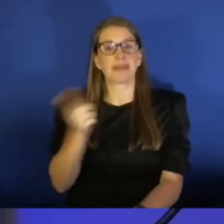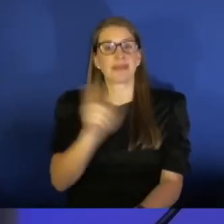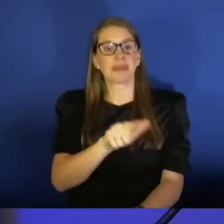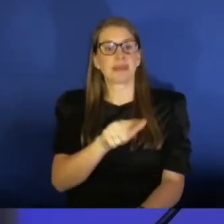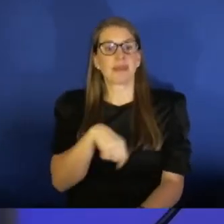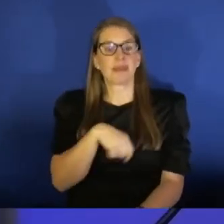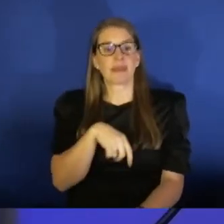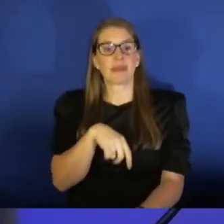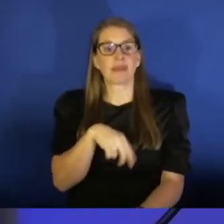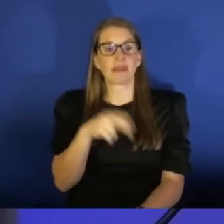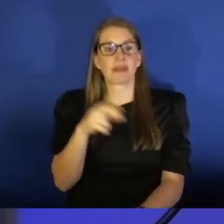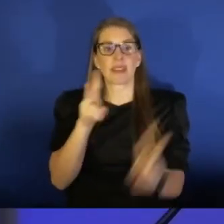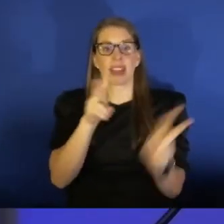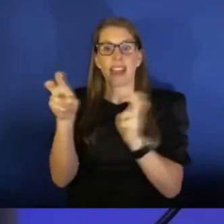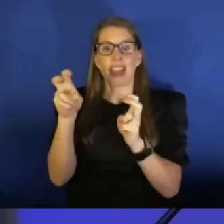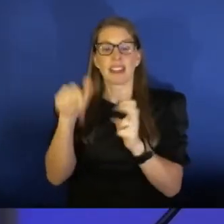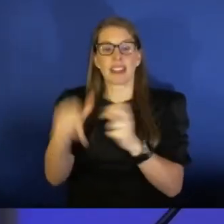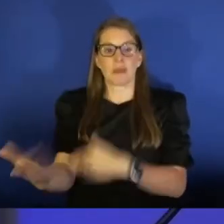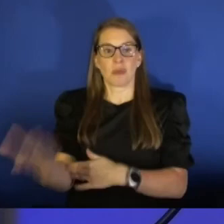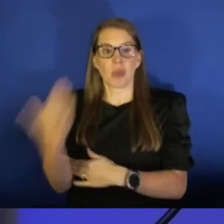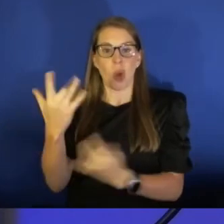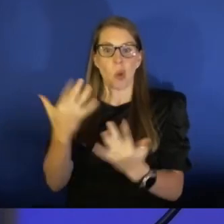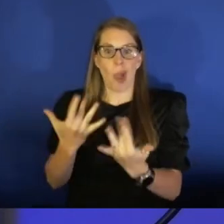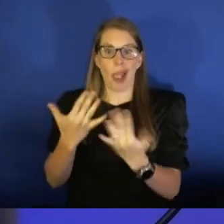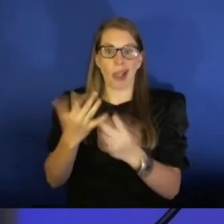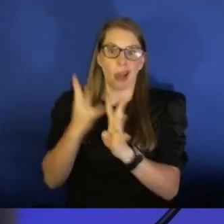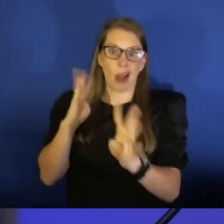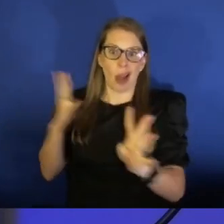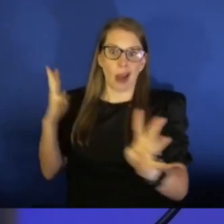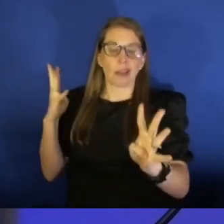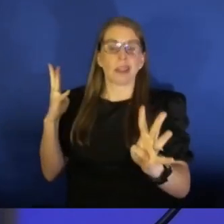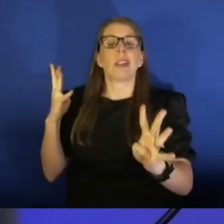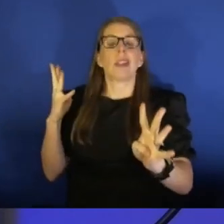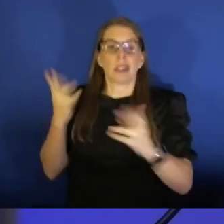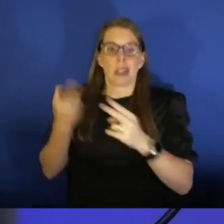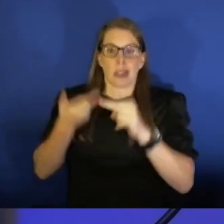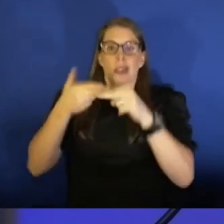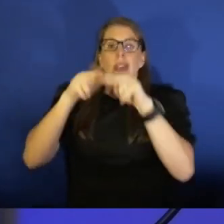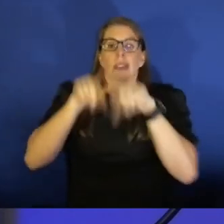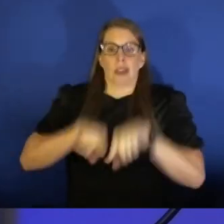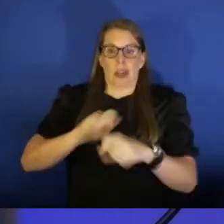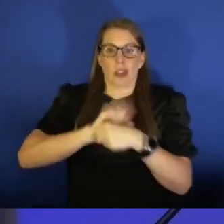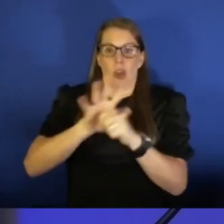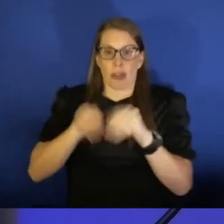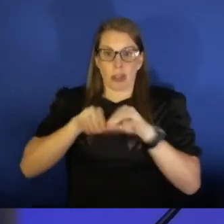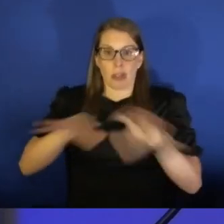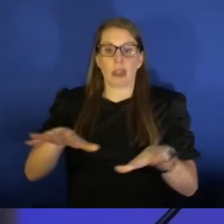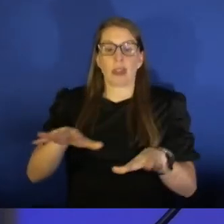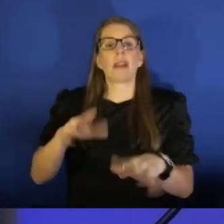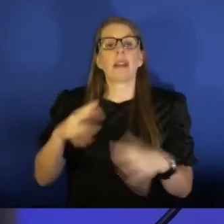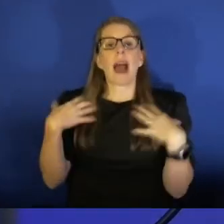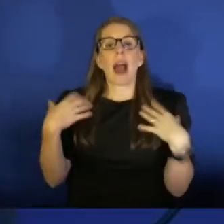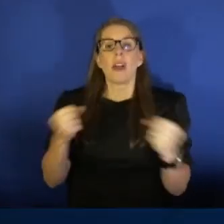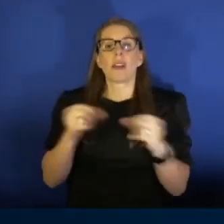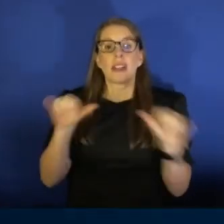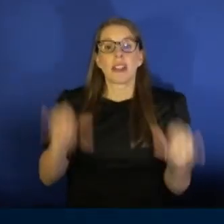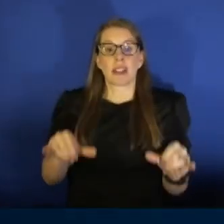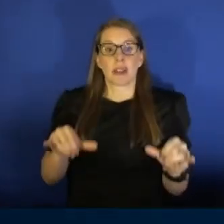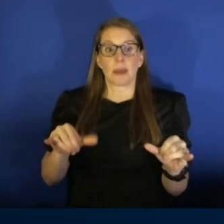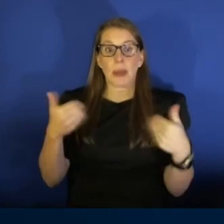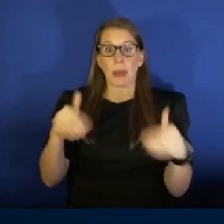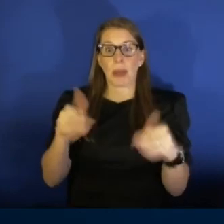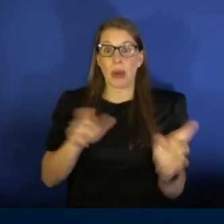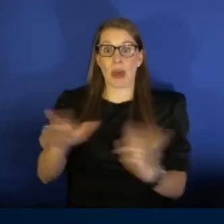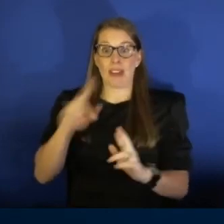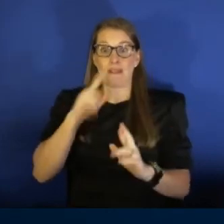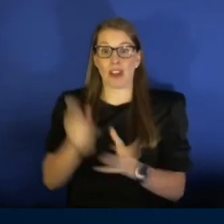this morning, long wait times in the emergency department increased during the pandemic. Now our health system is getting ready for a big expansion that will allow